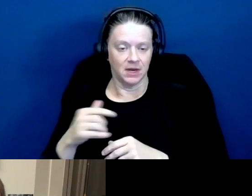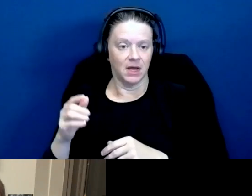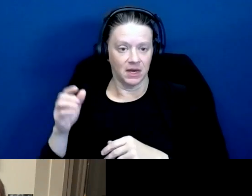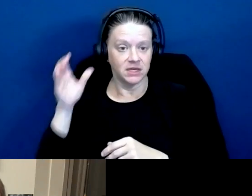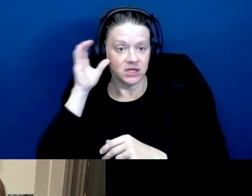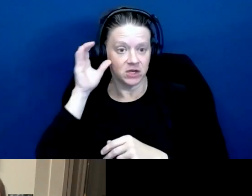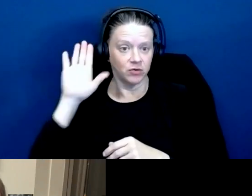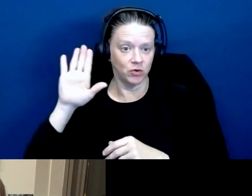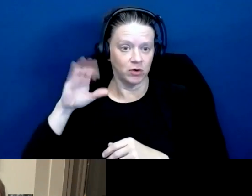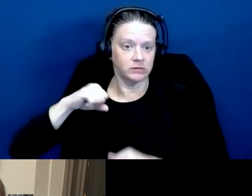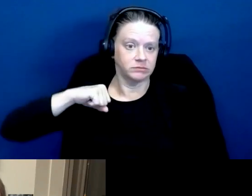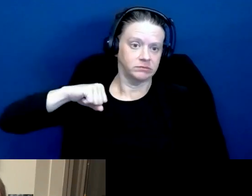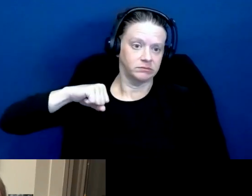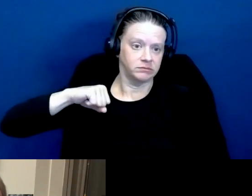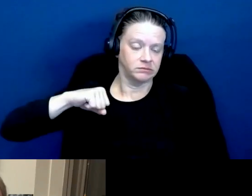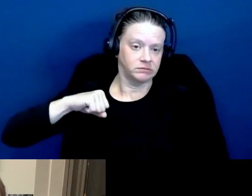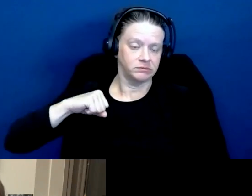hesitancy.